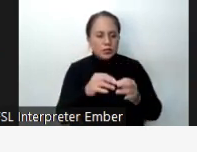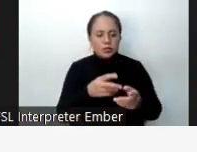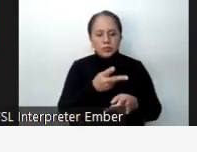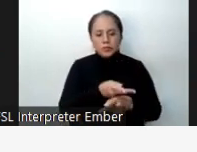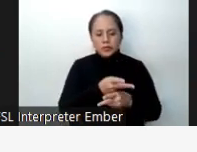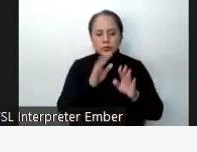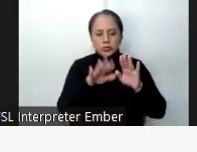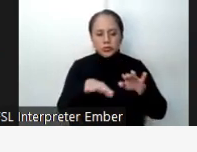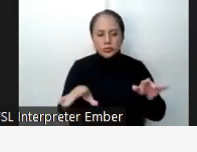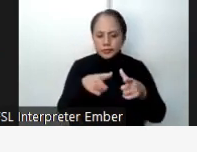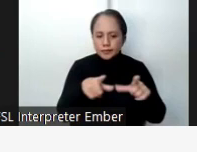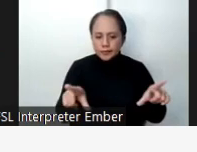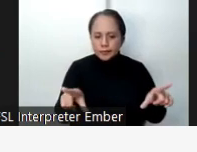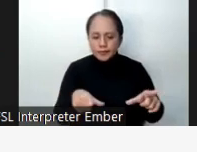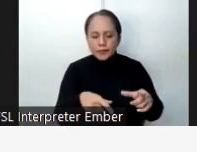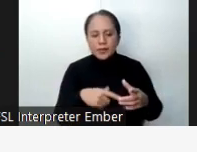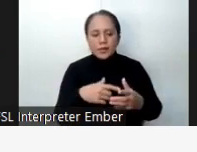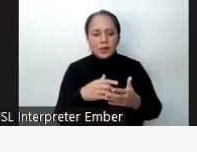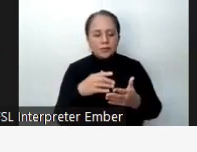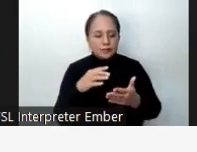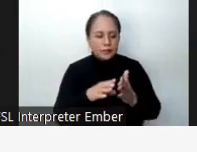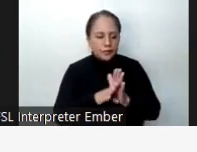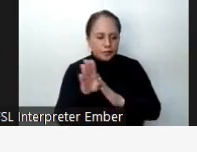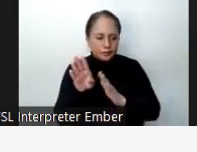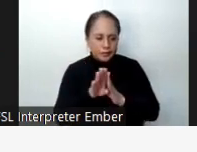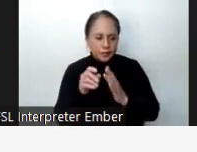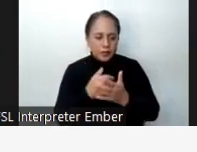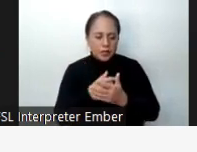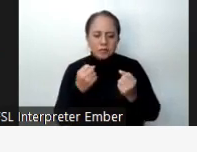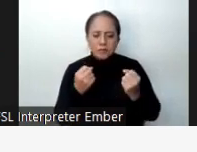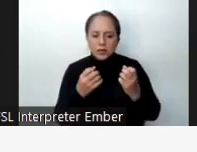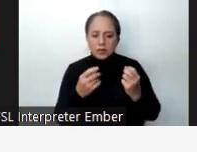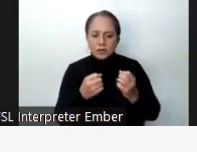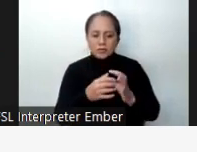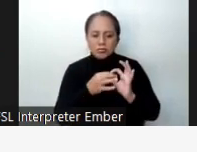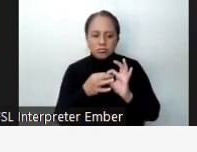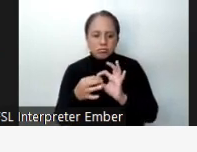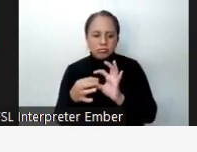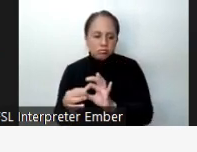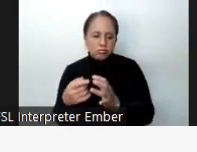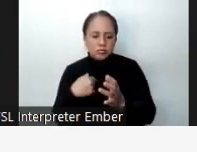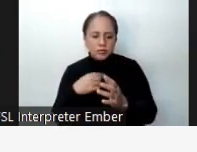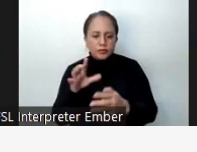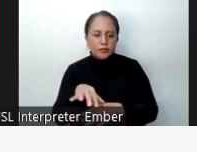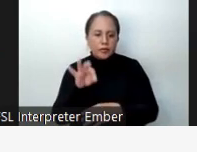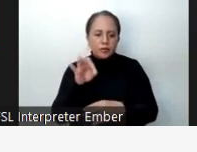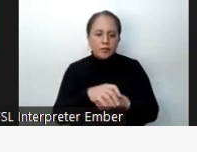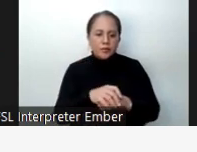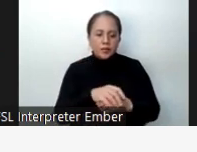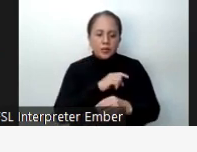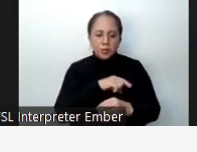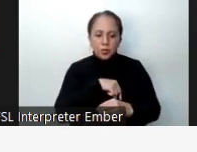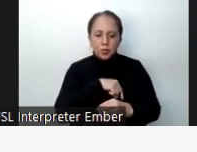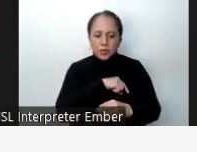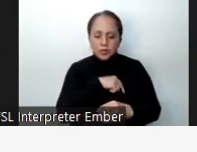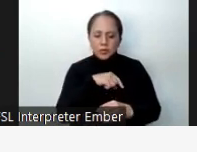fostering children's language and literacy development. A lot of correlations were also found between the quantity